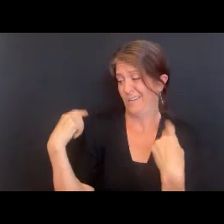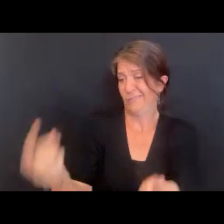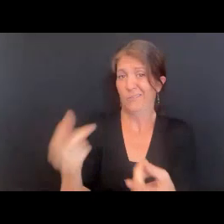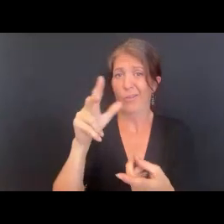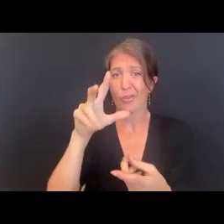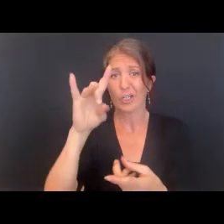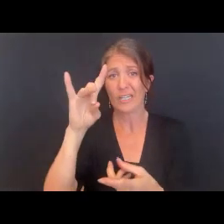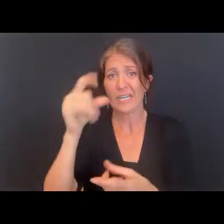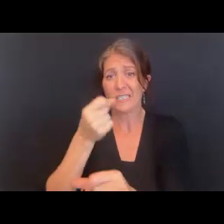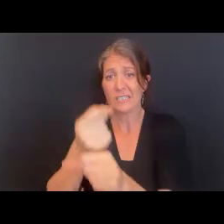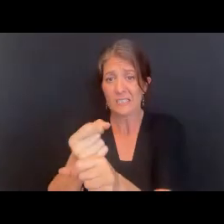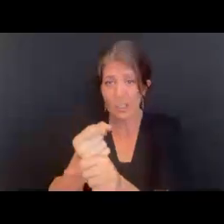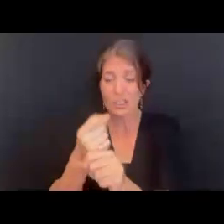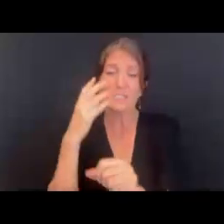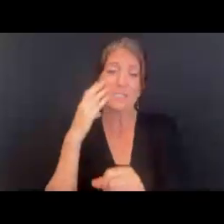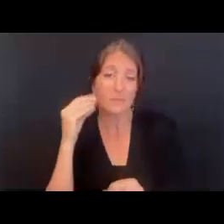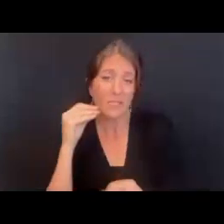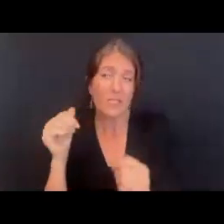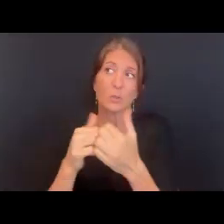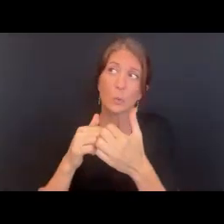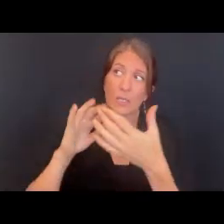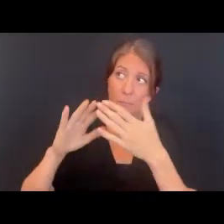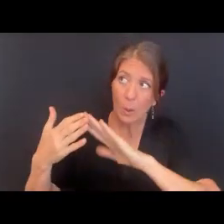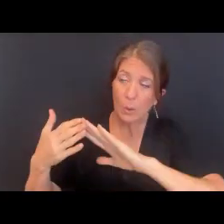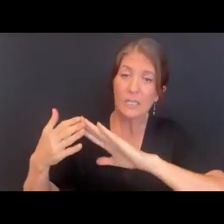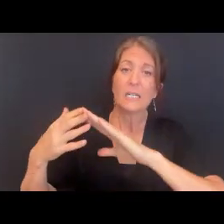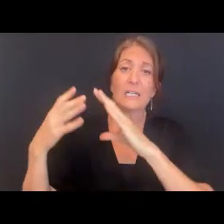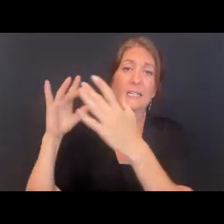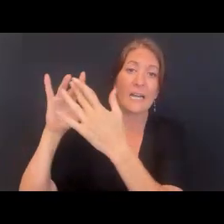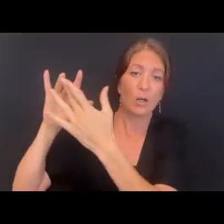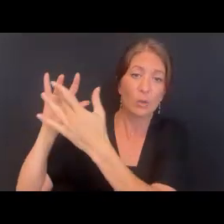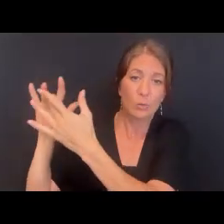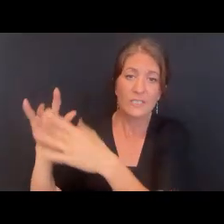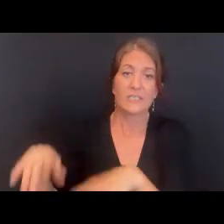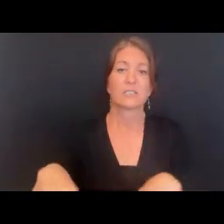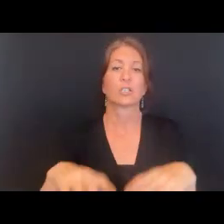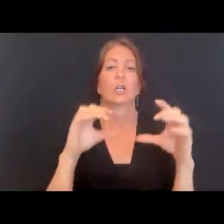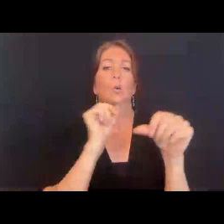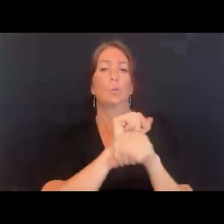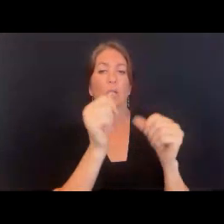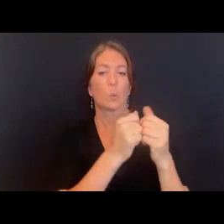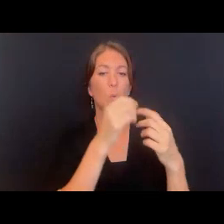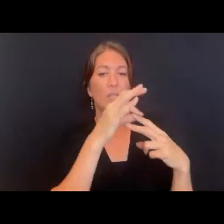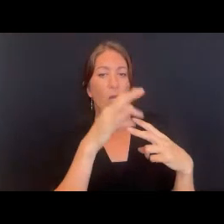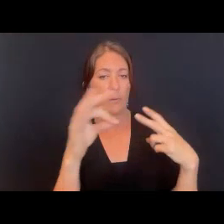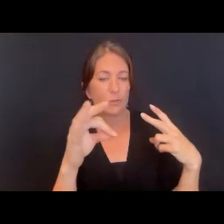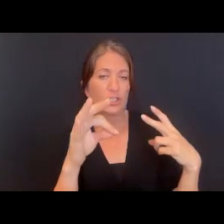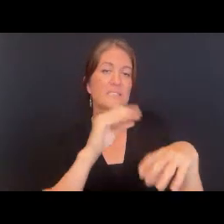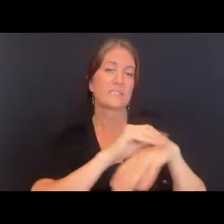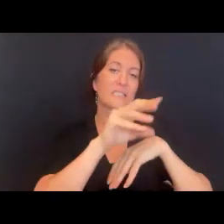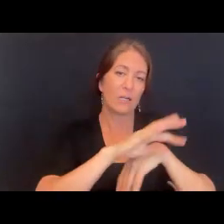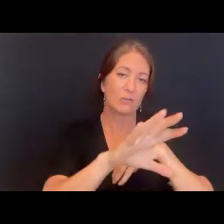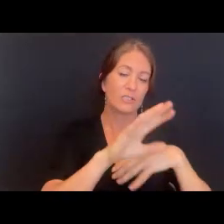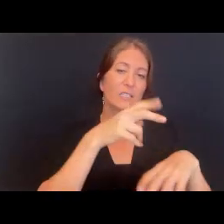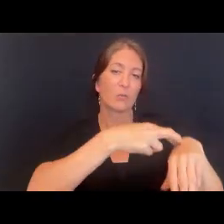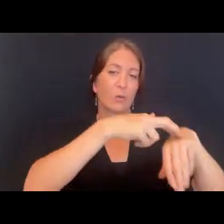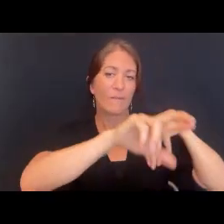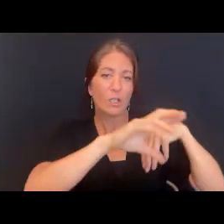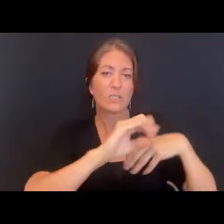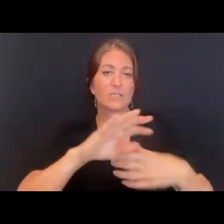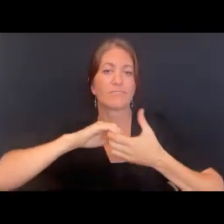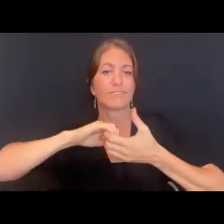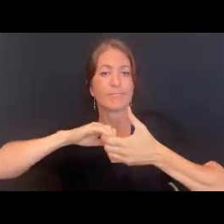community outreach. We're familiar with options counseling and referrals. Collaborating with our stakeholders is something that I enjoy. And then, of